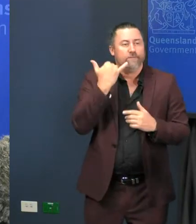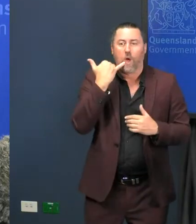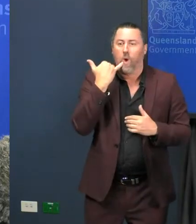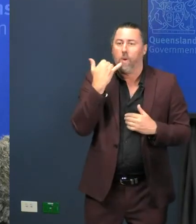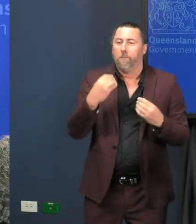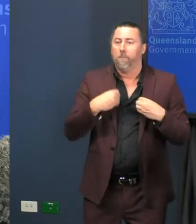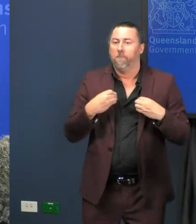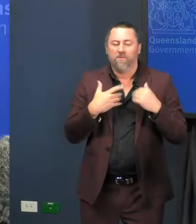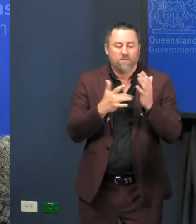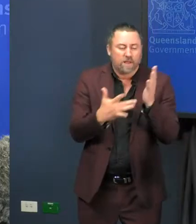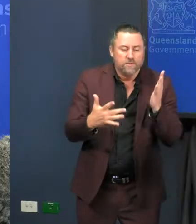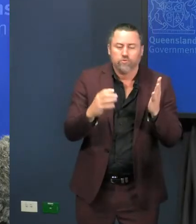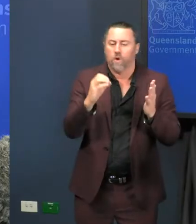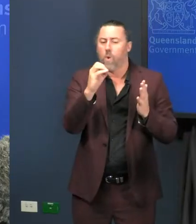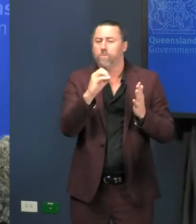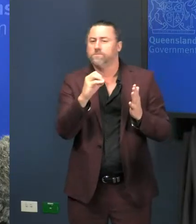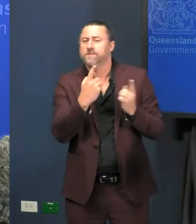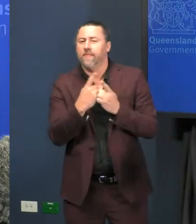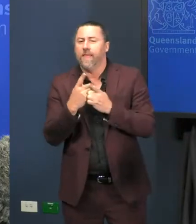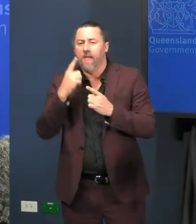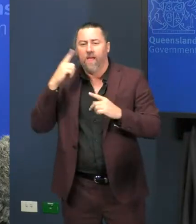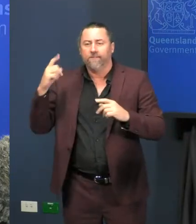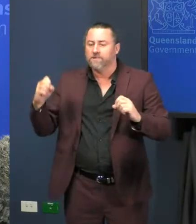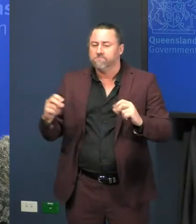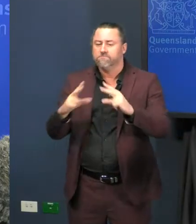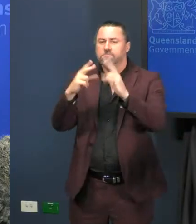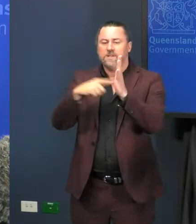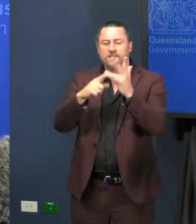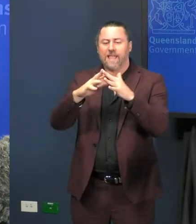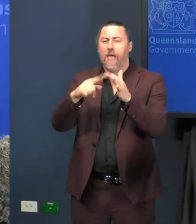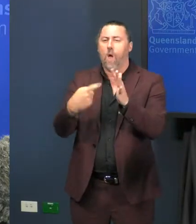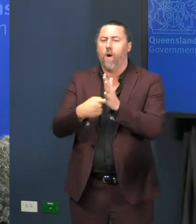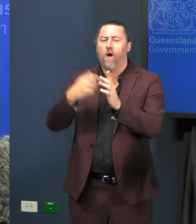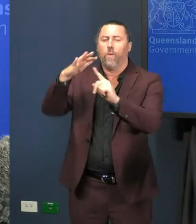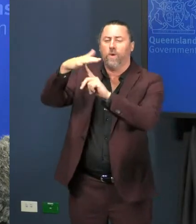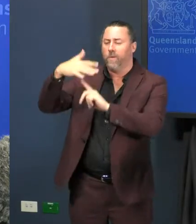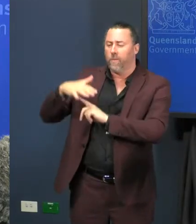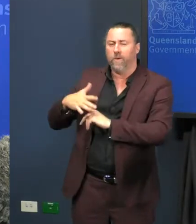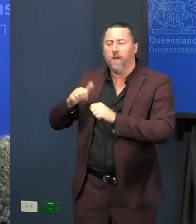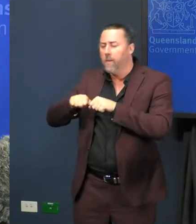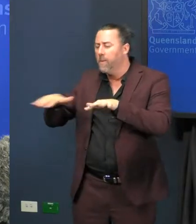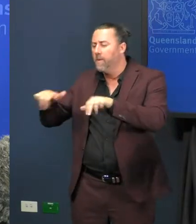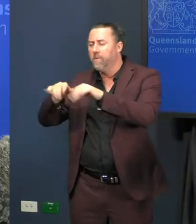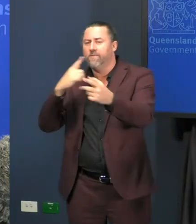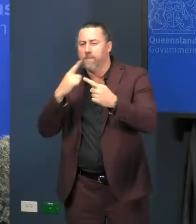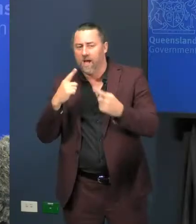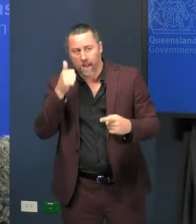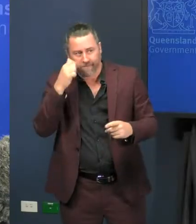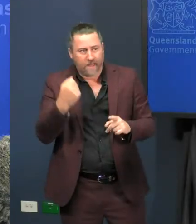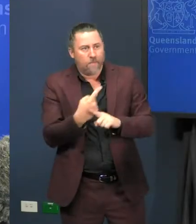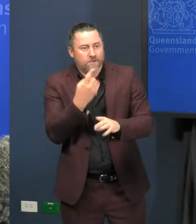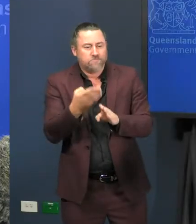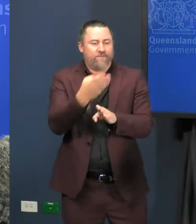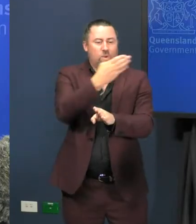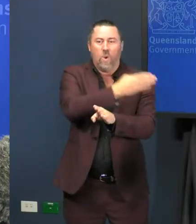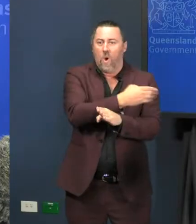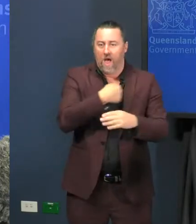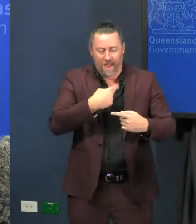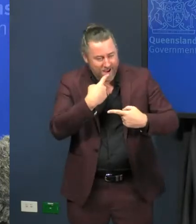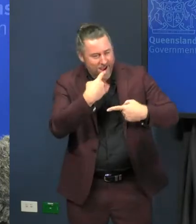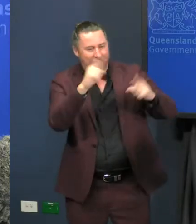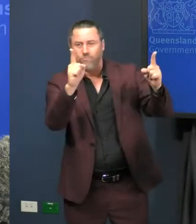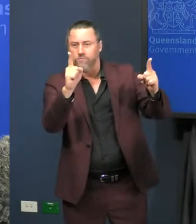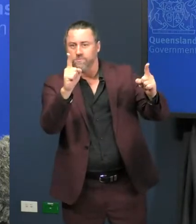all they can to strengthen the capacity. You all know there's been challenges in the past, and I'm determined to make sure